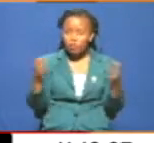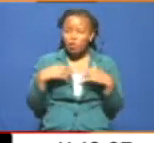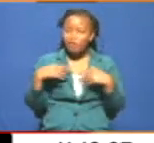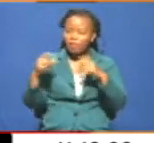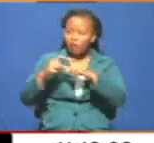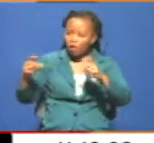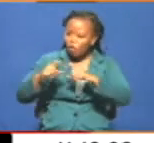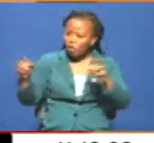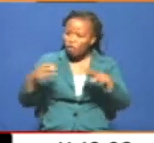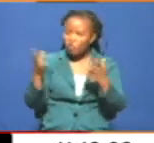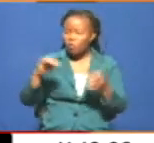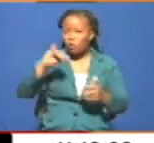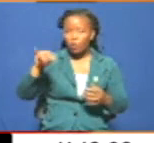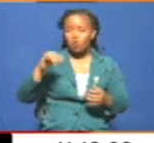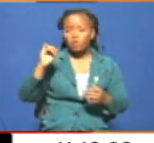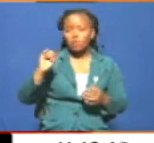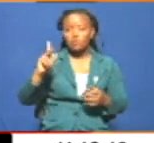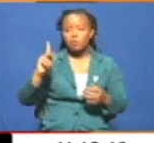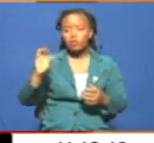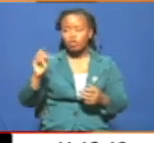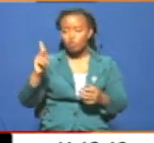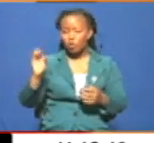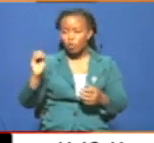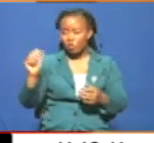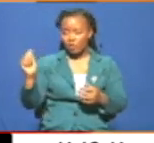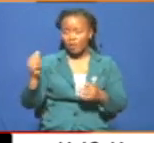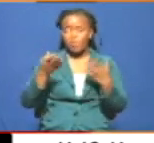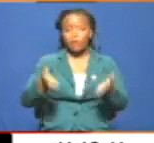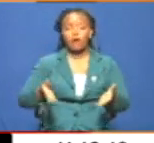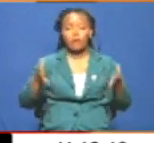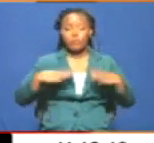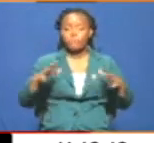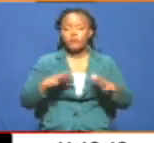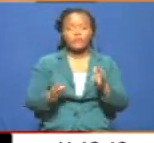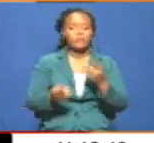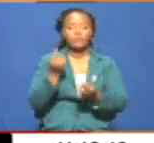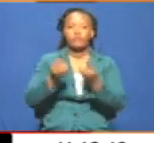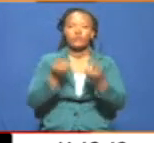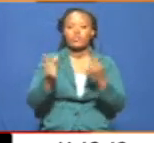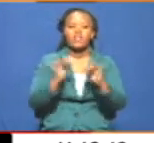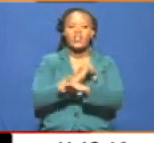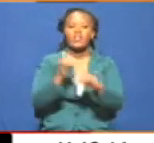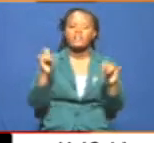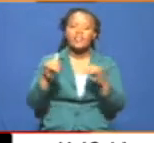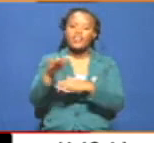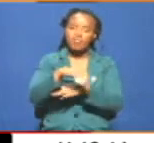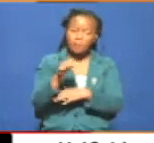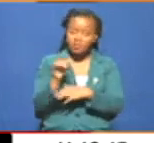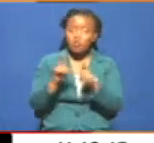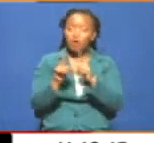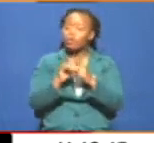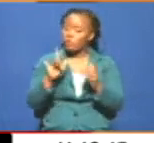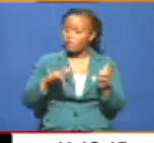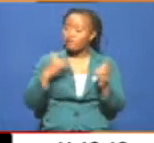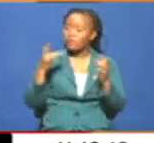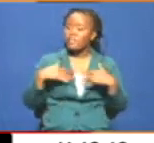jikokoa, they are now living, cooking in a clean environment, and they feel they have made a step up. And